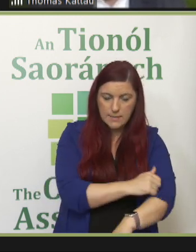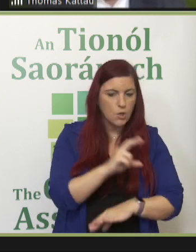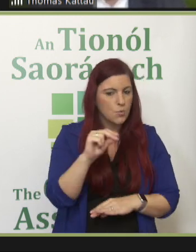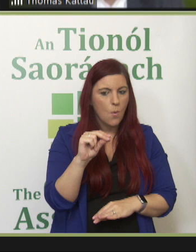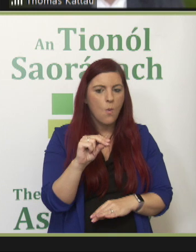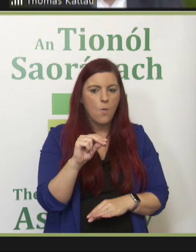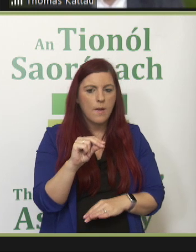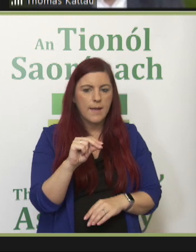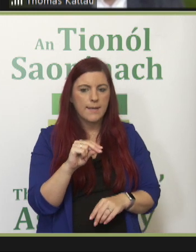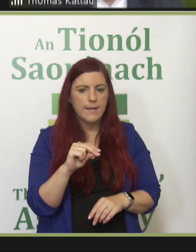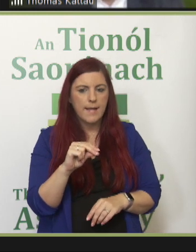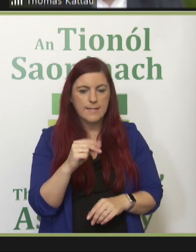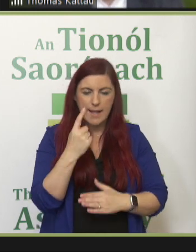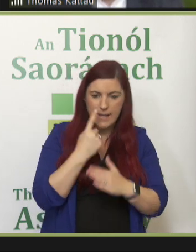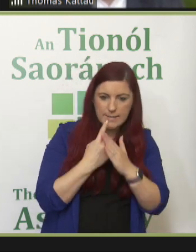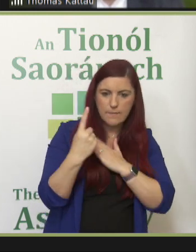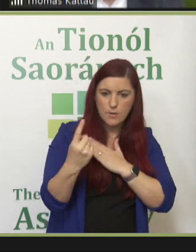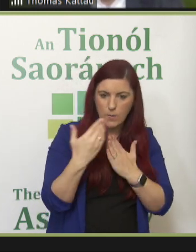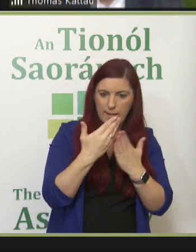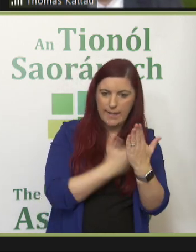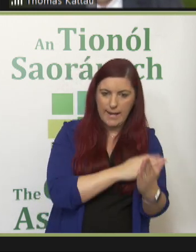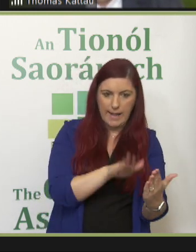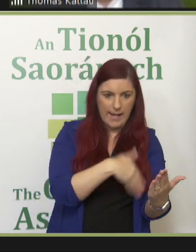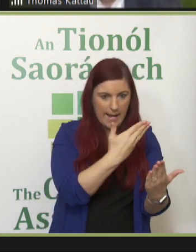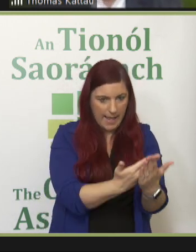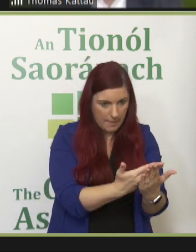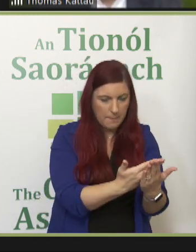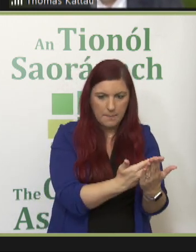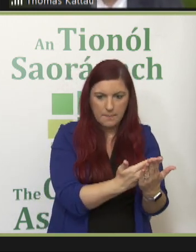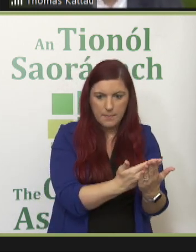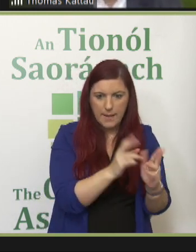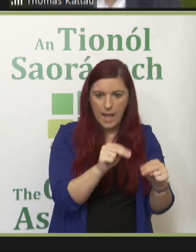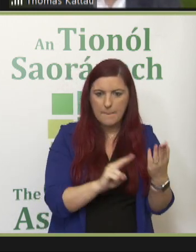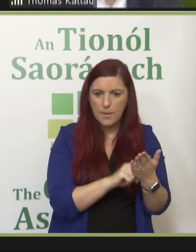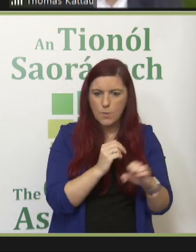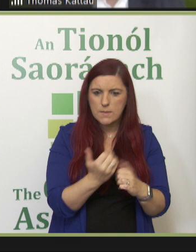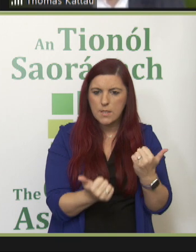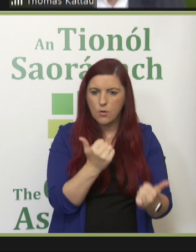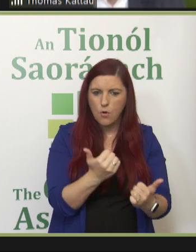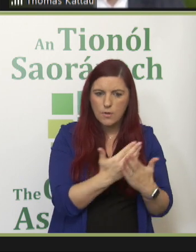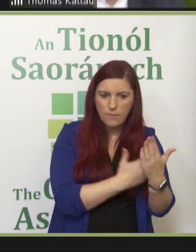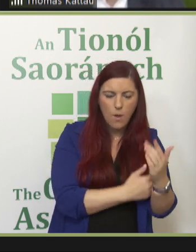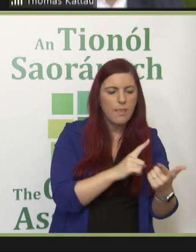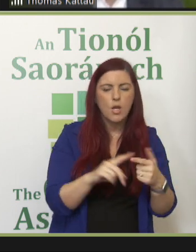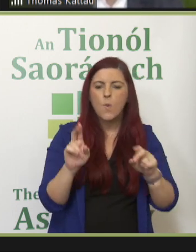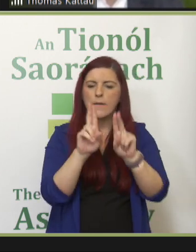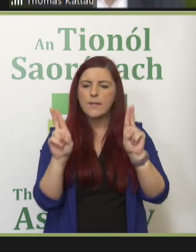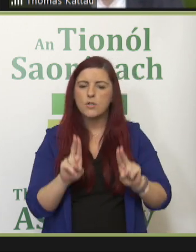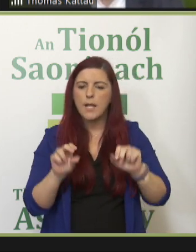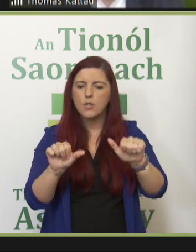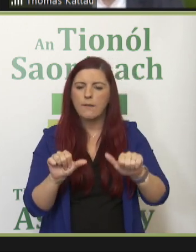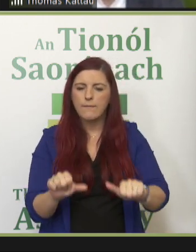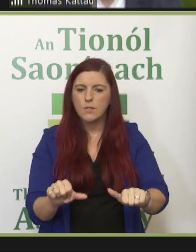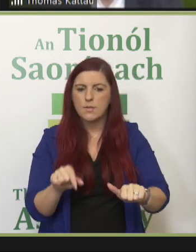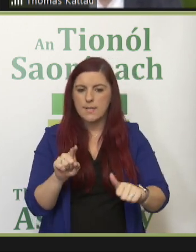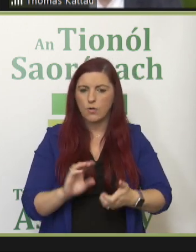a legal claim which can be pursued in a court of law. And then you have international conventions that actually create